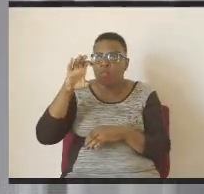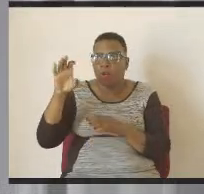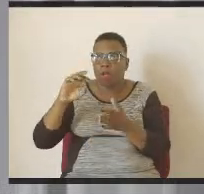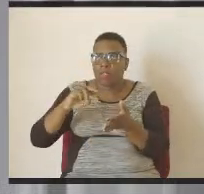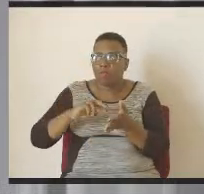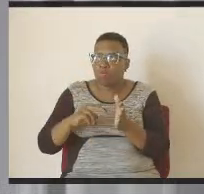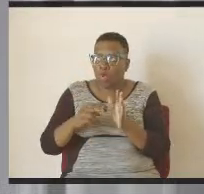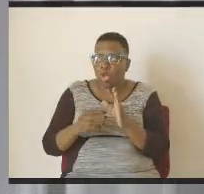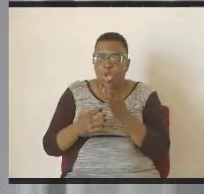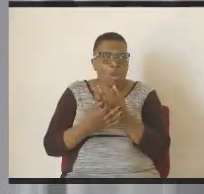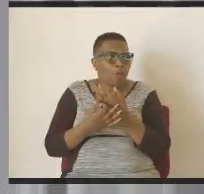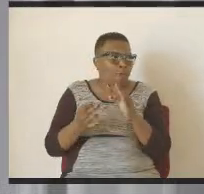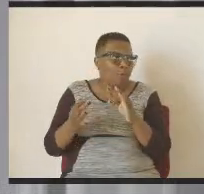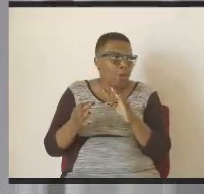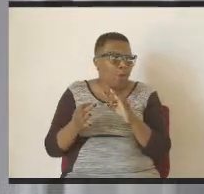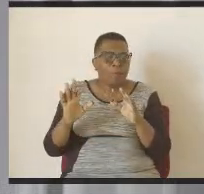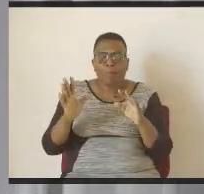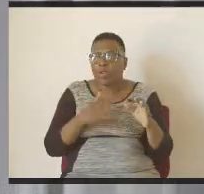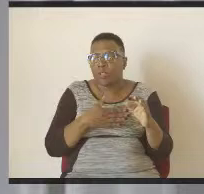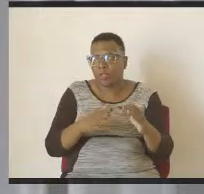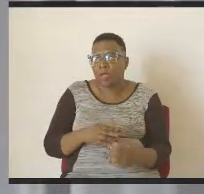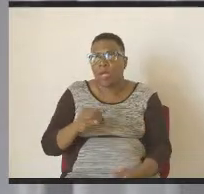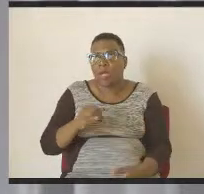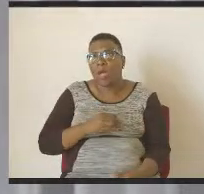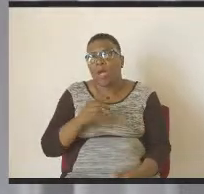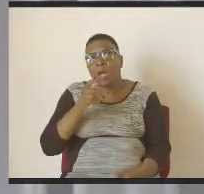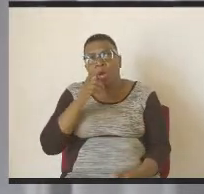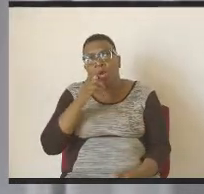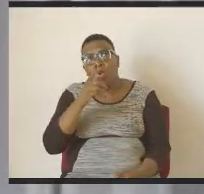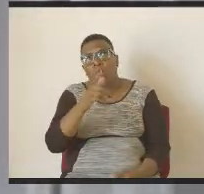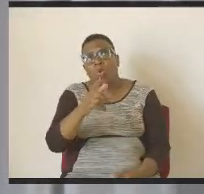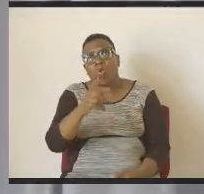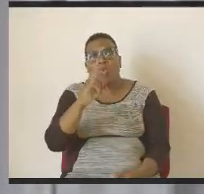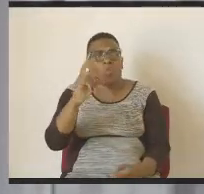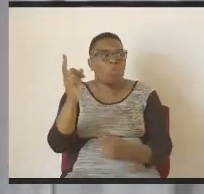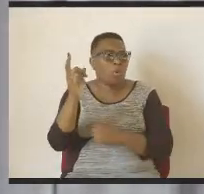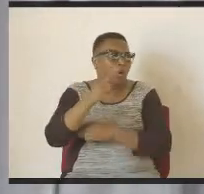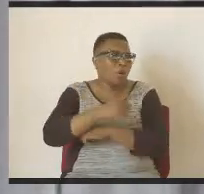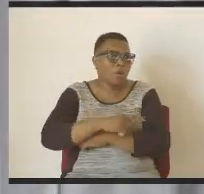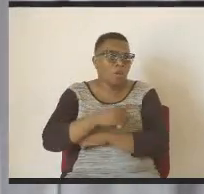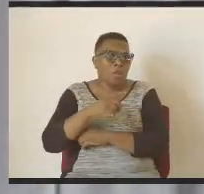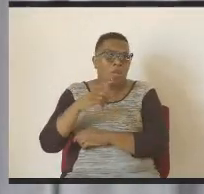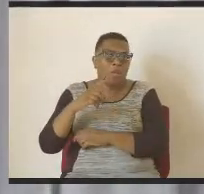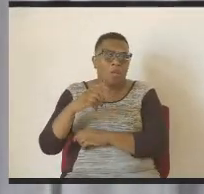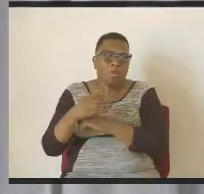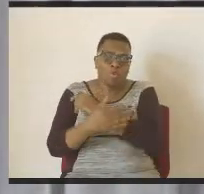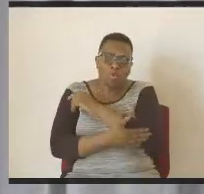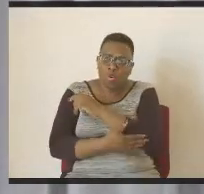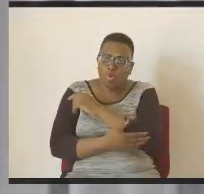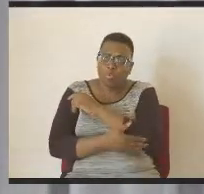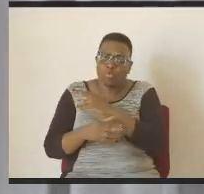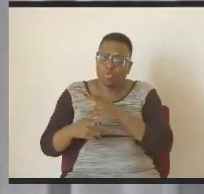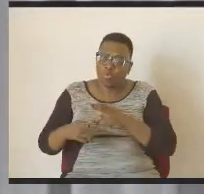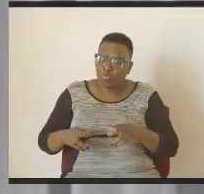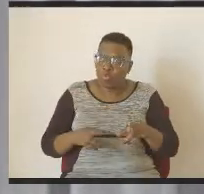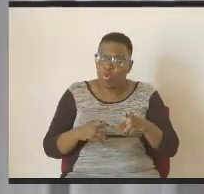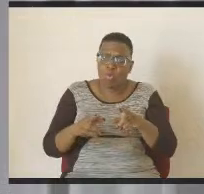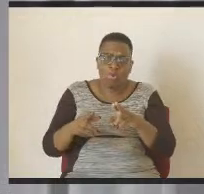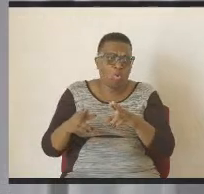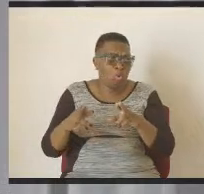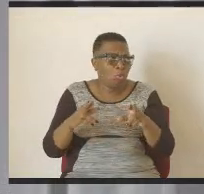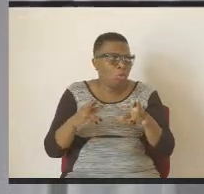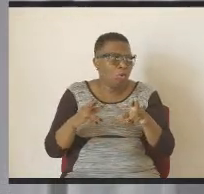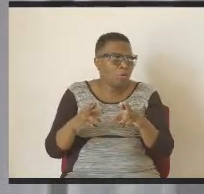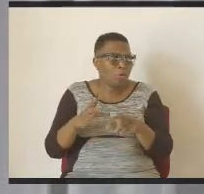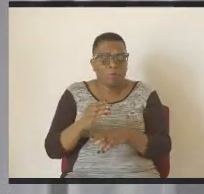I walk one day along the country road, and